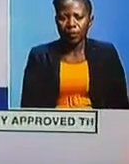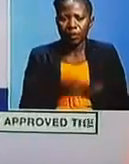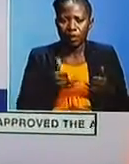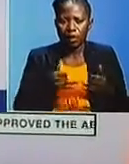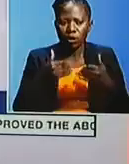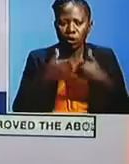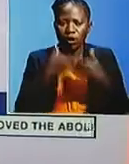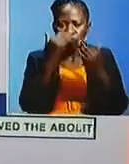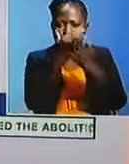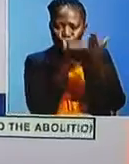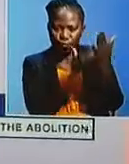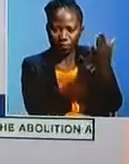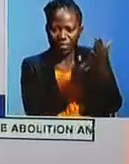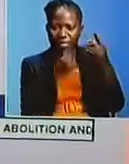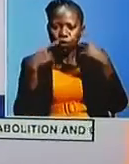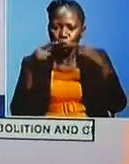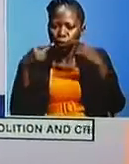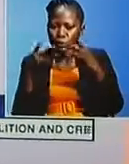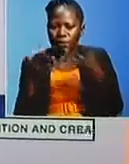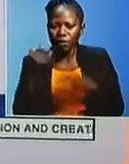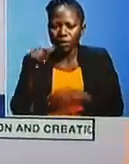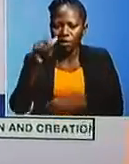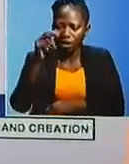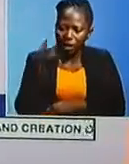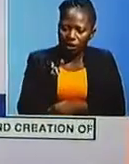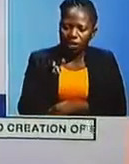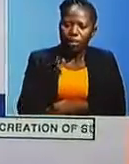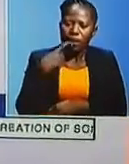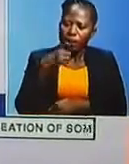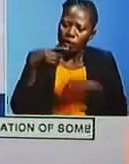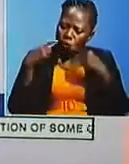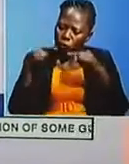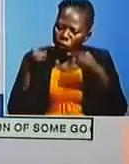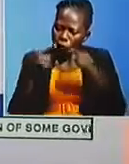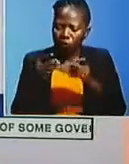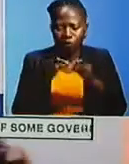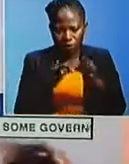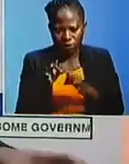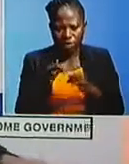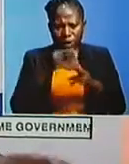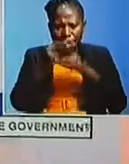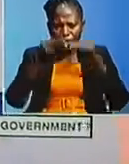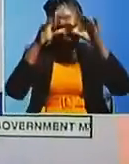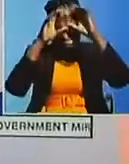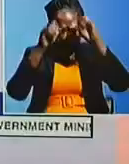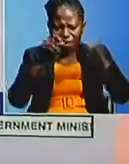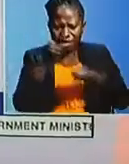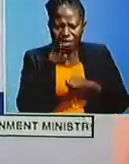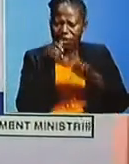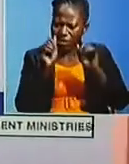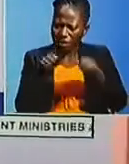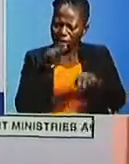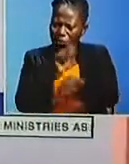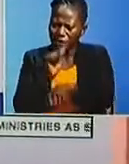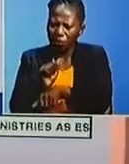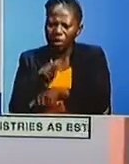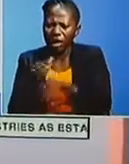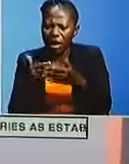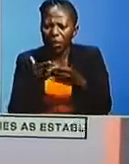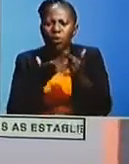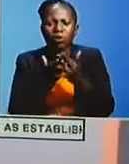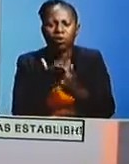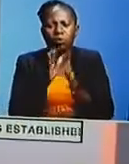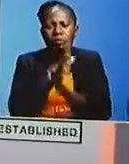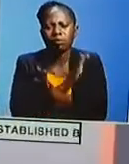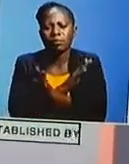on a daily basis. It should be 10 hours by the DG. And what that means is that the president can be everywhere through the Zambia intelligence services that